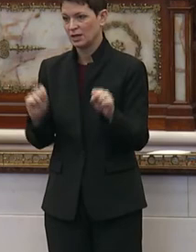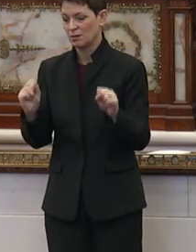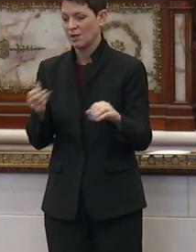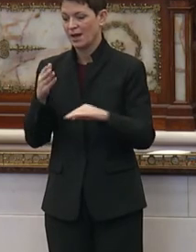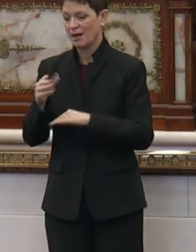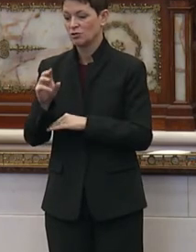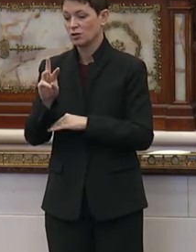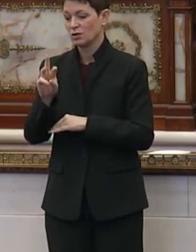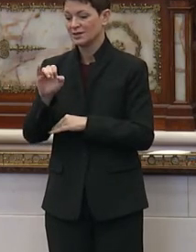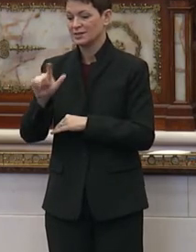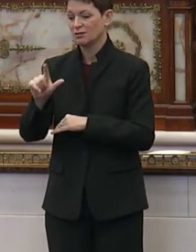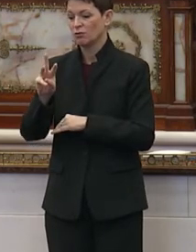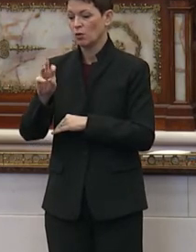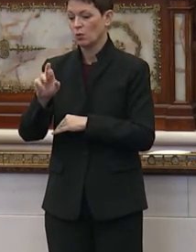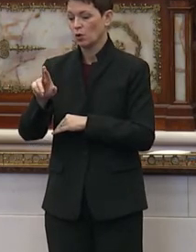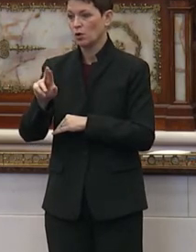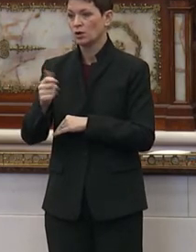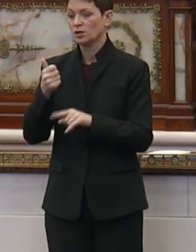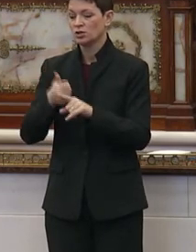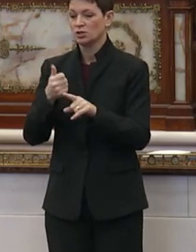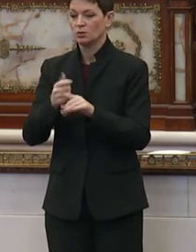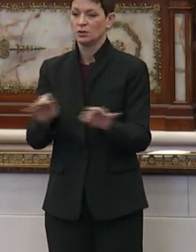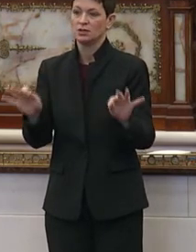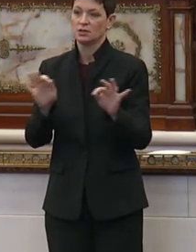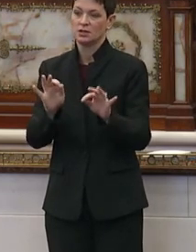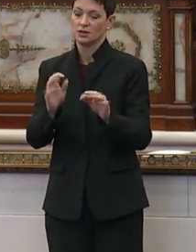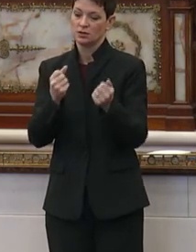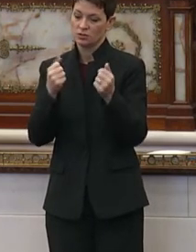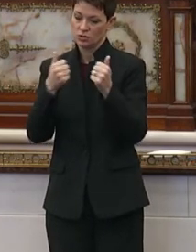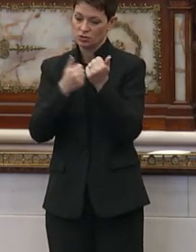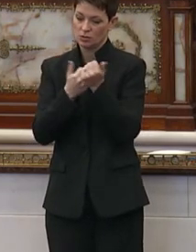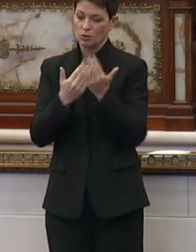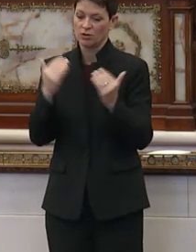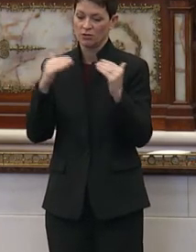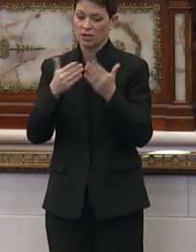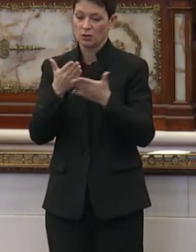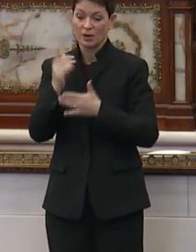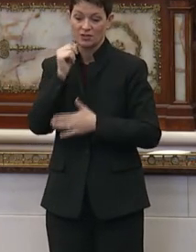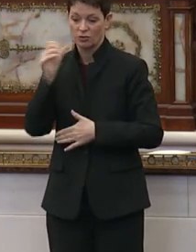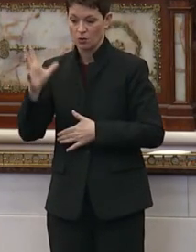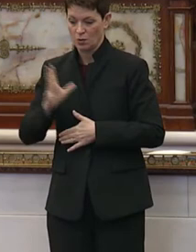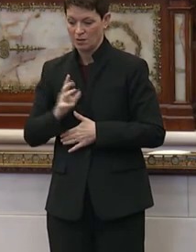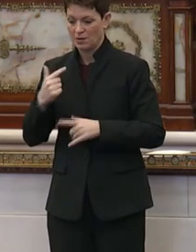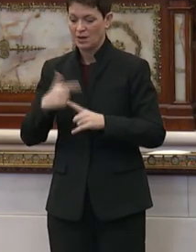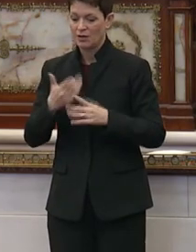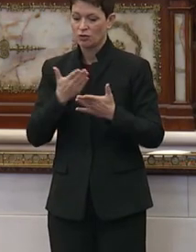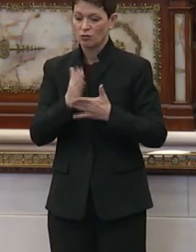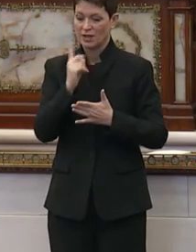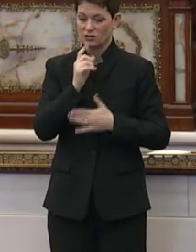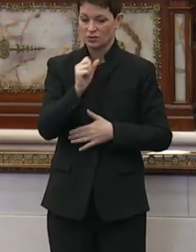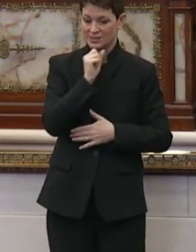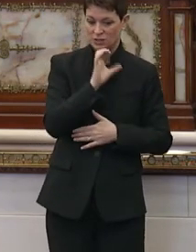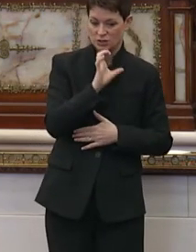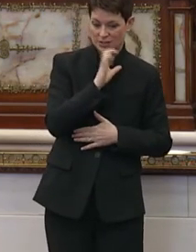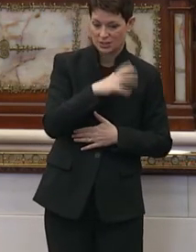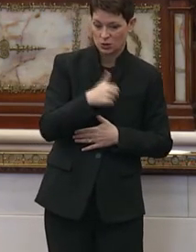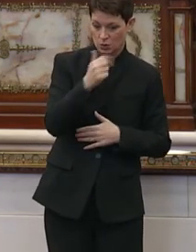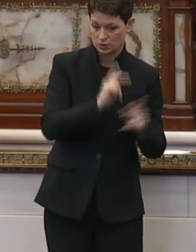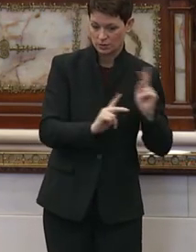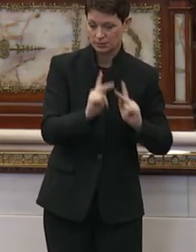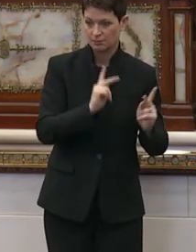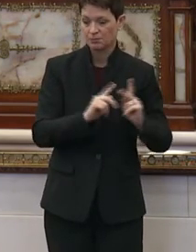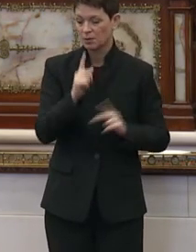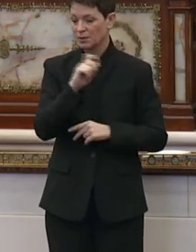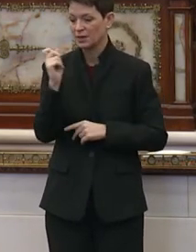after the Civil War, she was a vocal supporter of equal rights for women and the rights of the elderly.